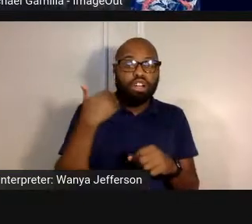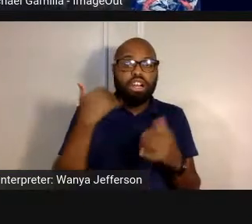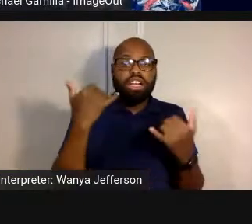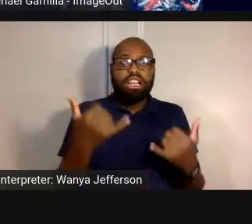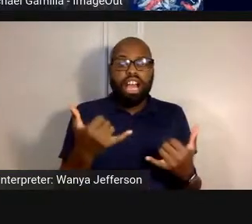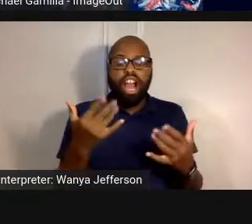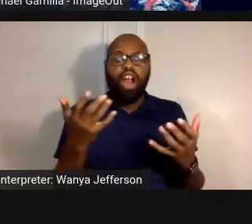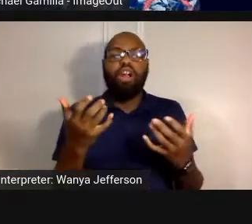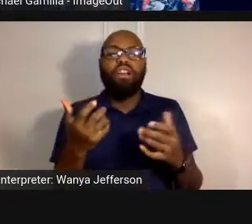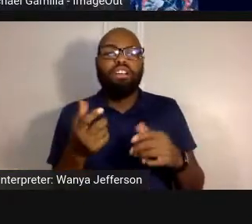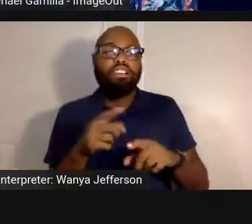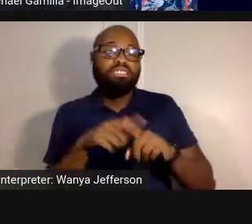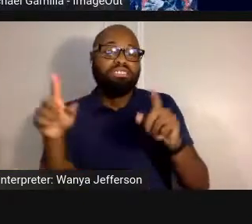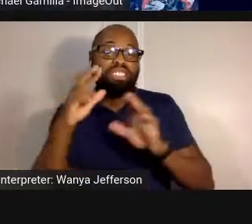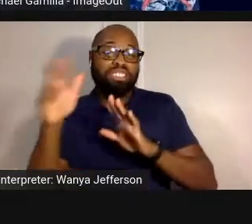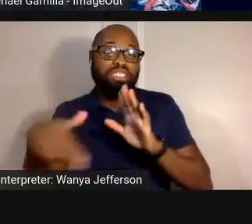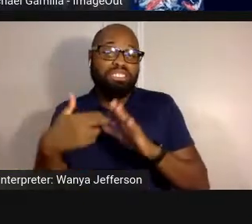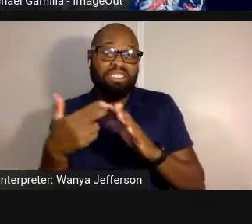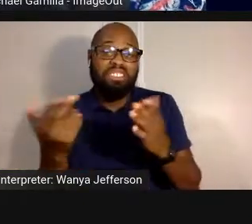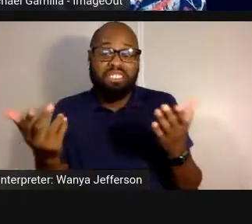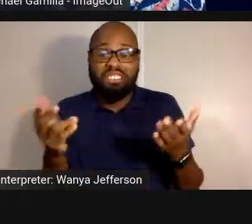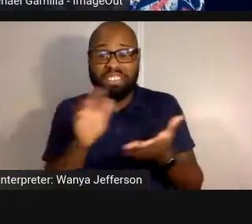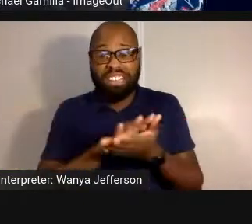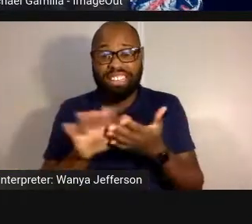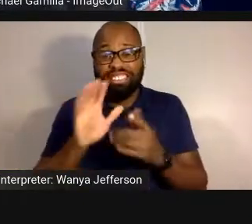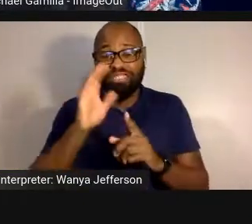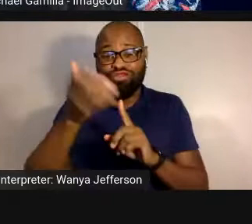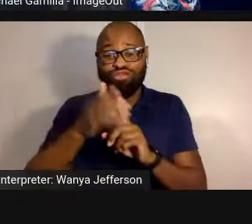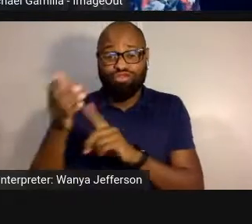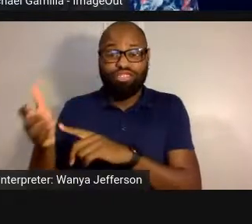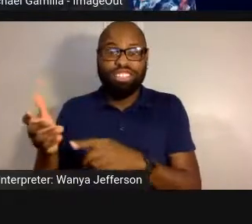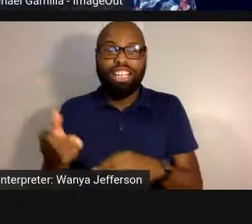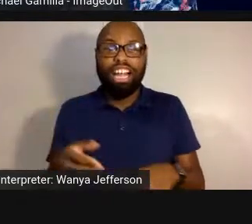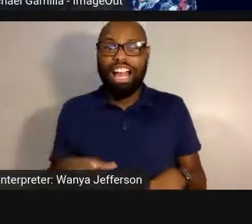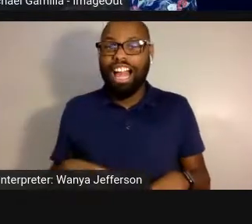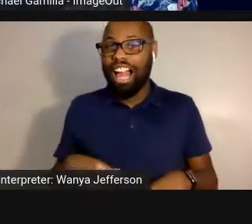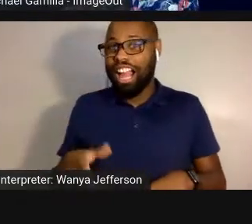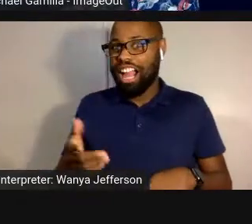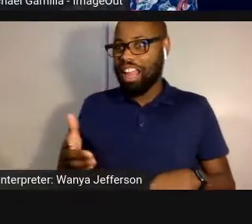another thing. Now I'm doing again. To be straight again, right?